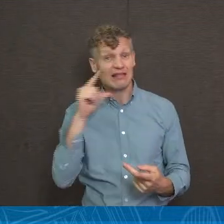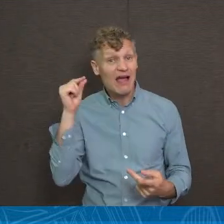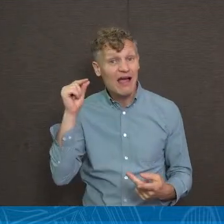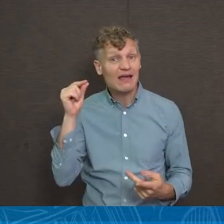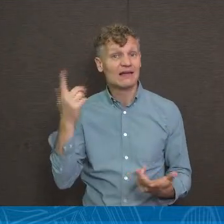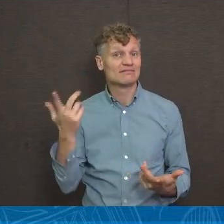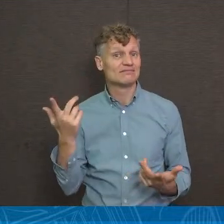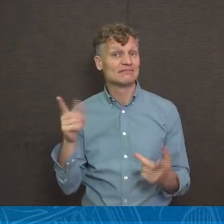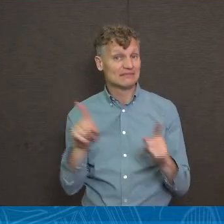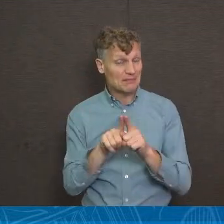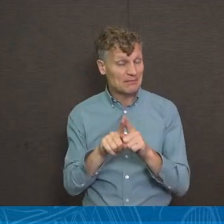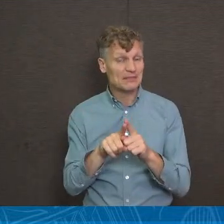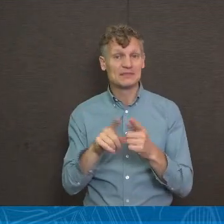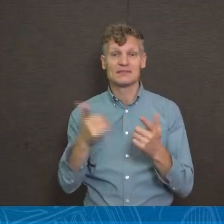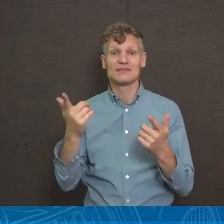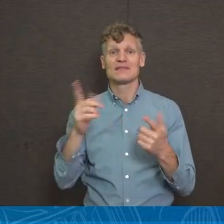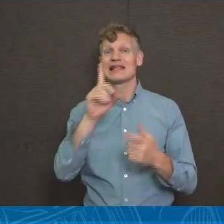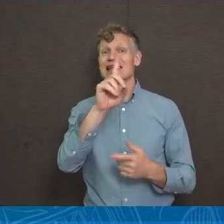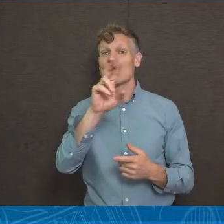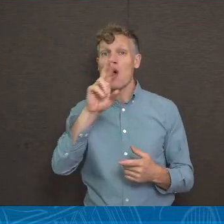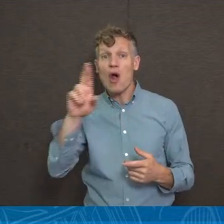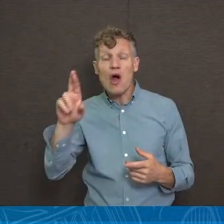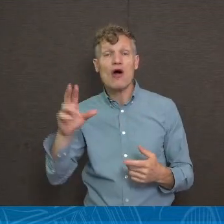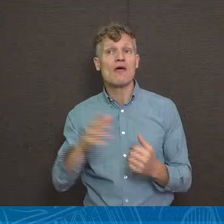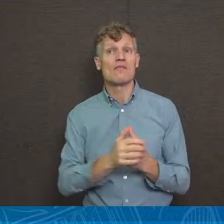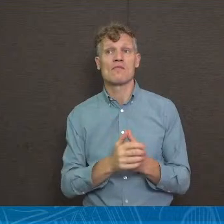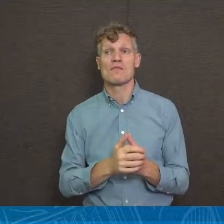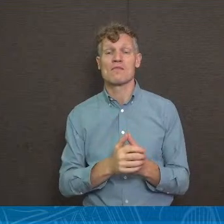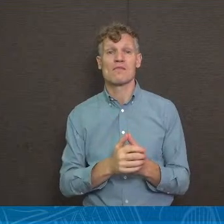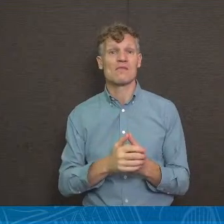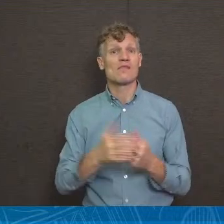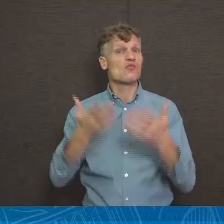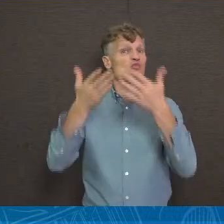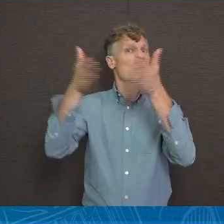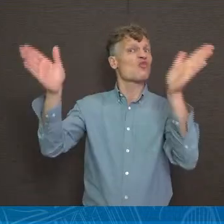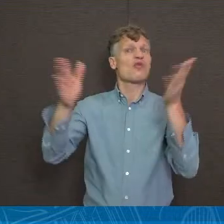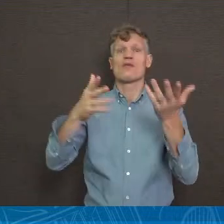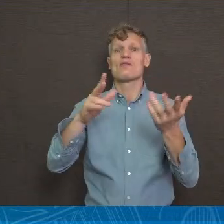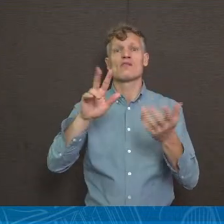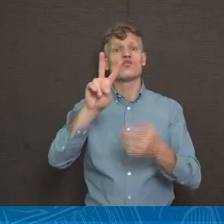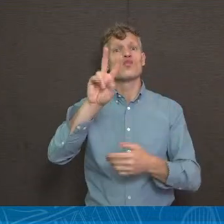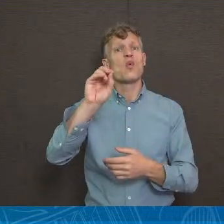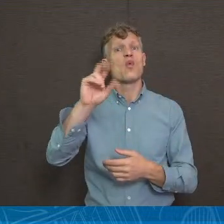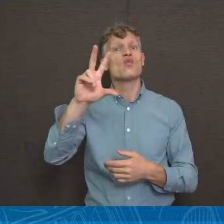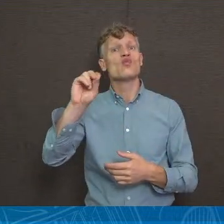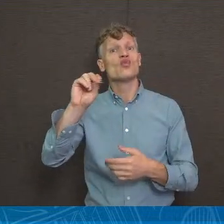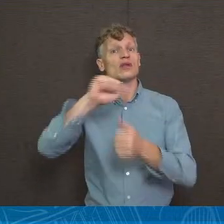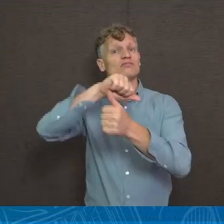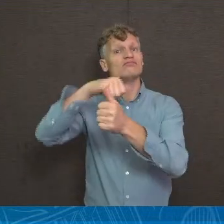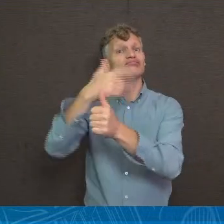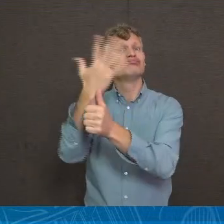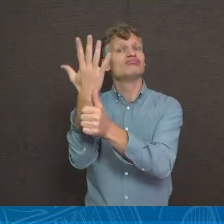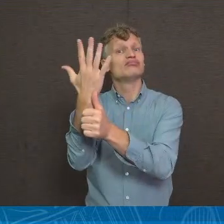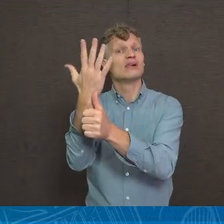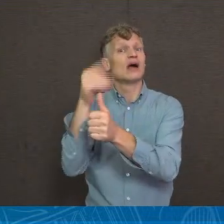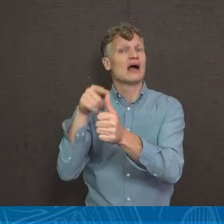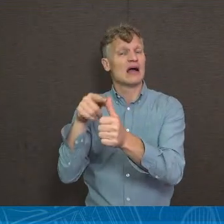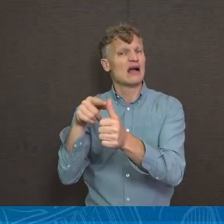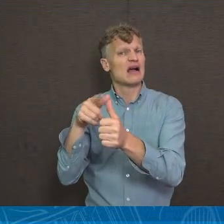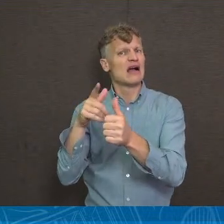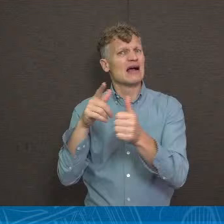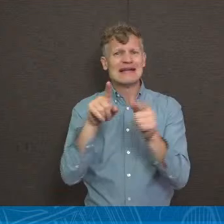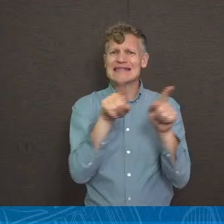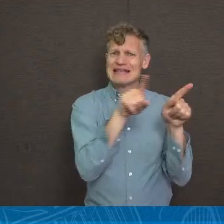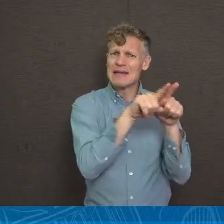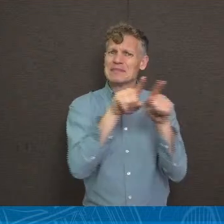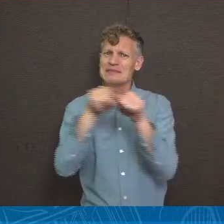reduction, and the 2030 agenda and the sustainable development goals. So what it's trying to do is look at